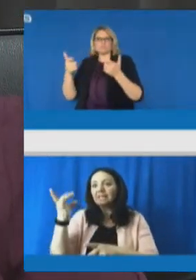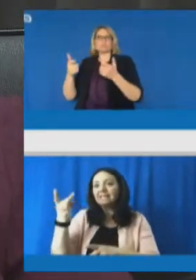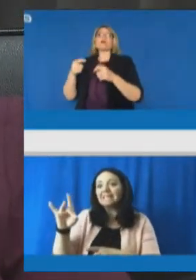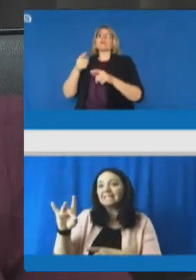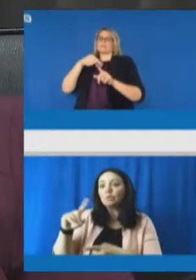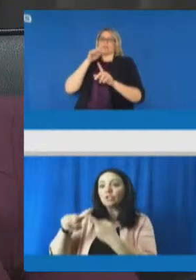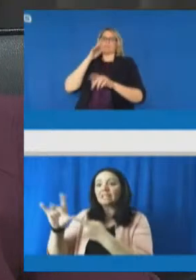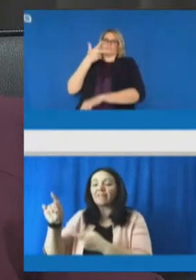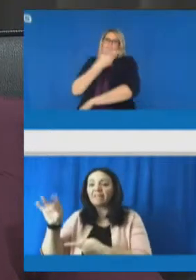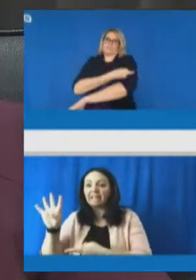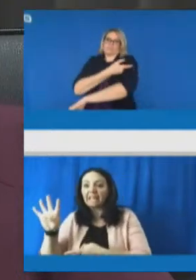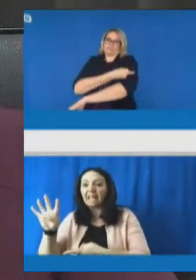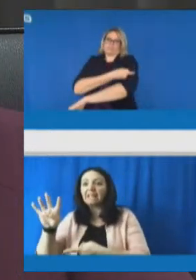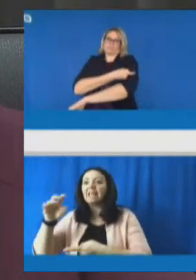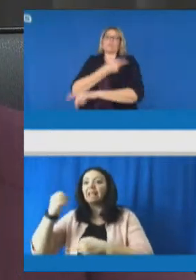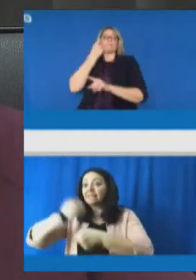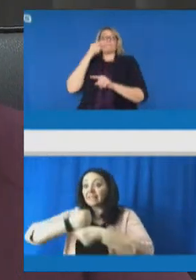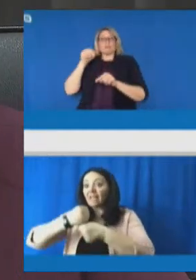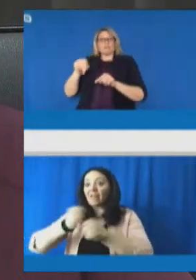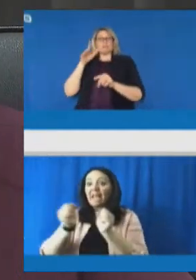in RHA clinics.